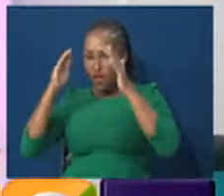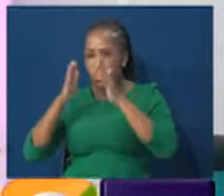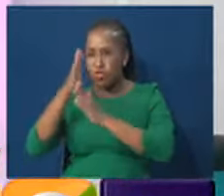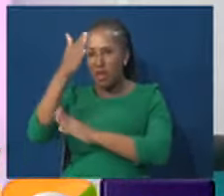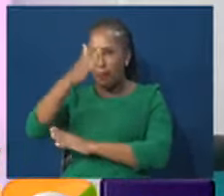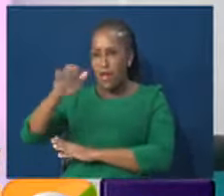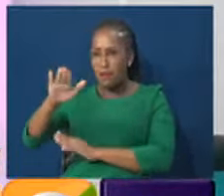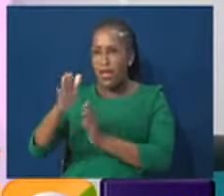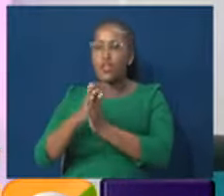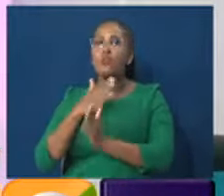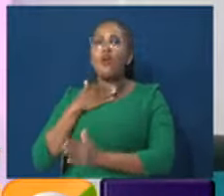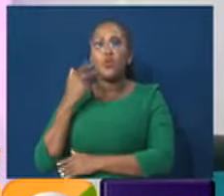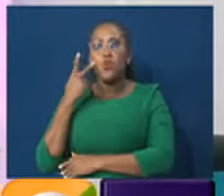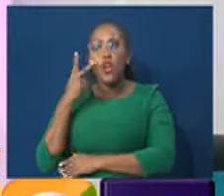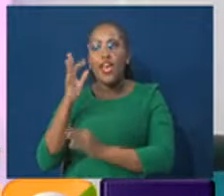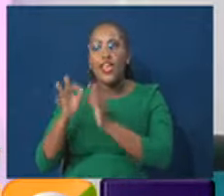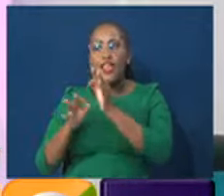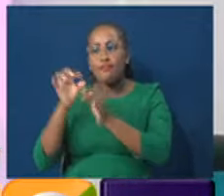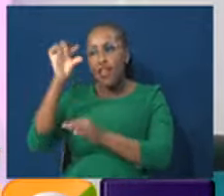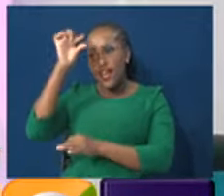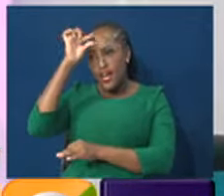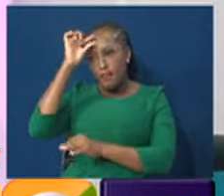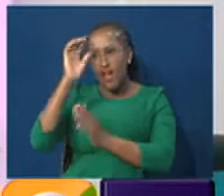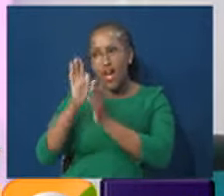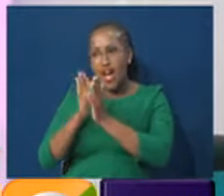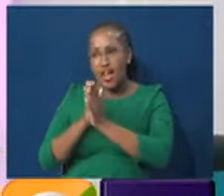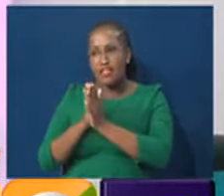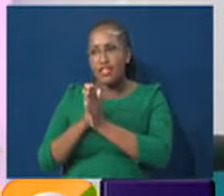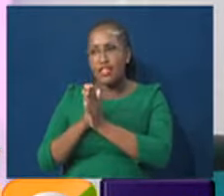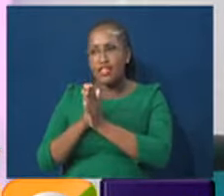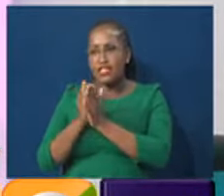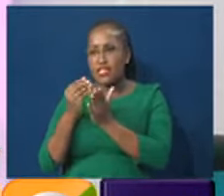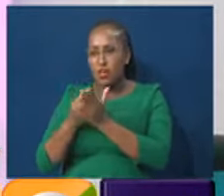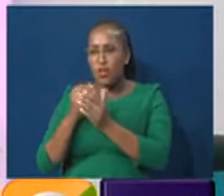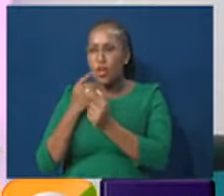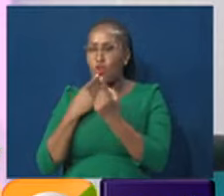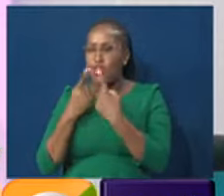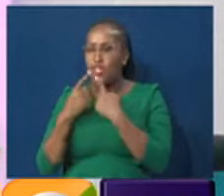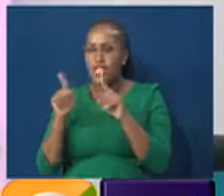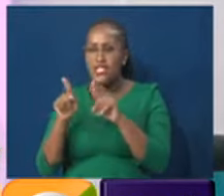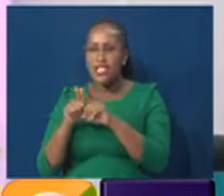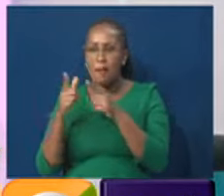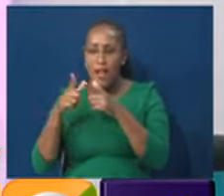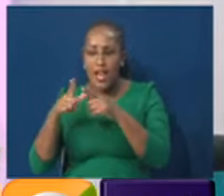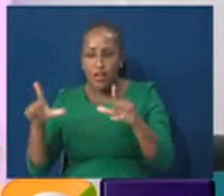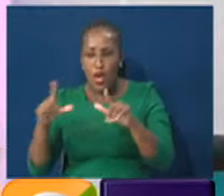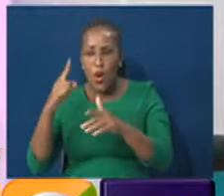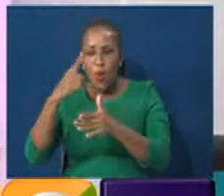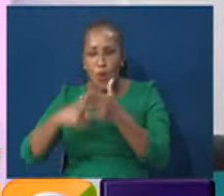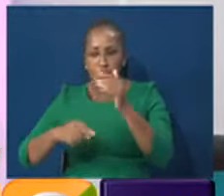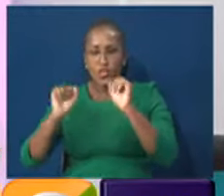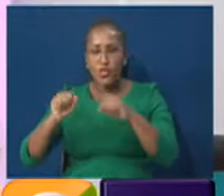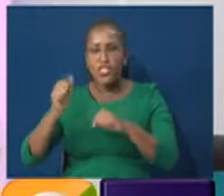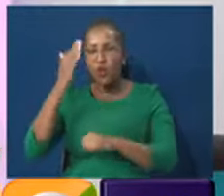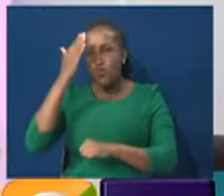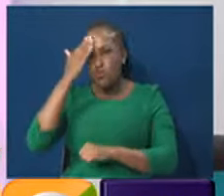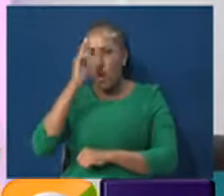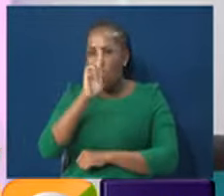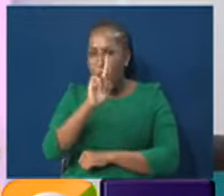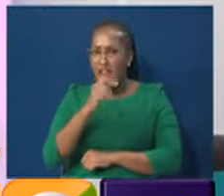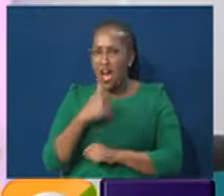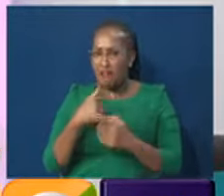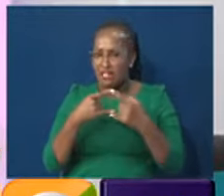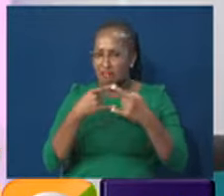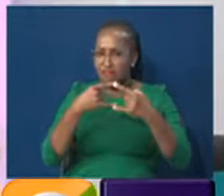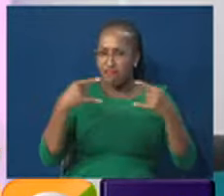see whether the executive and the legislature were really speaking the same language. And what we realized was that, one, there was a disconnect,